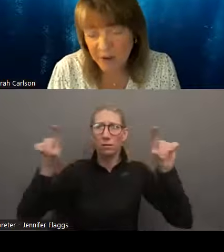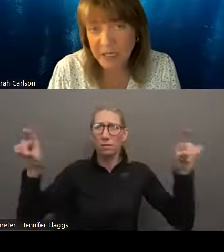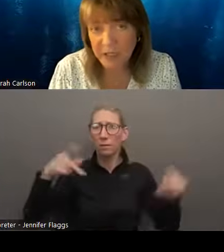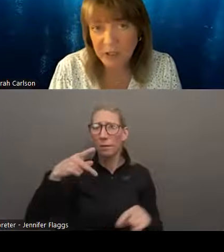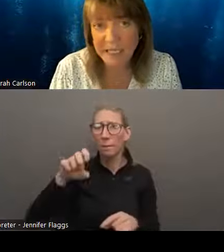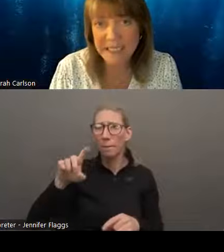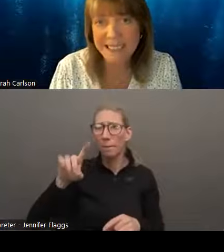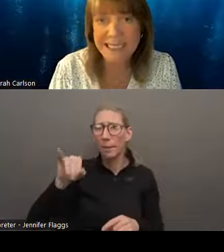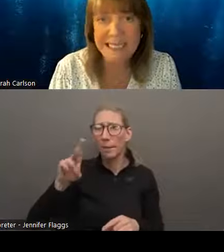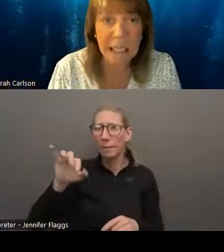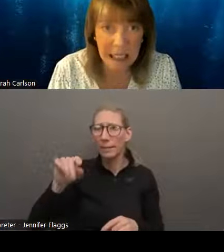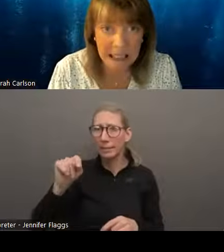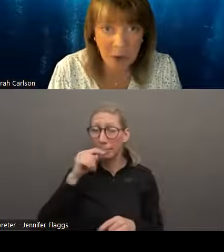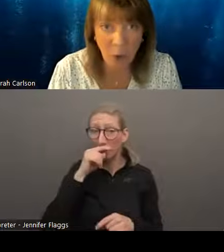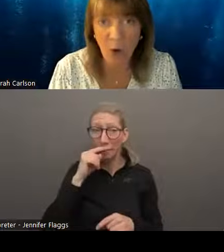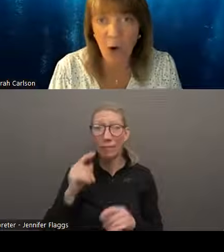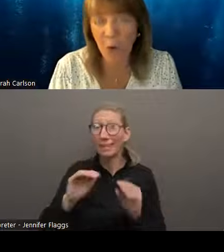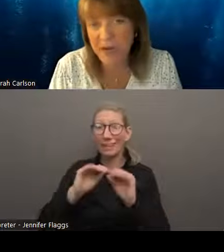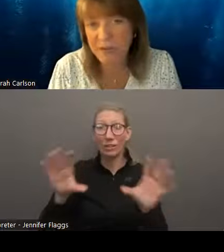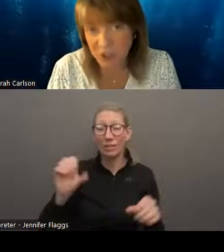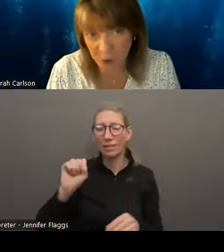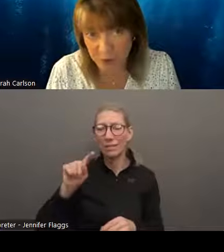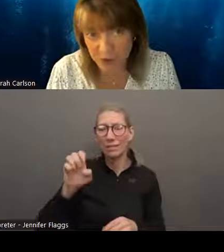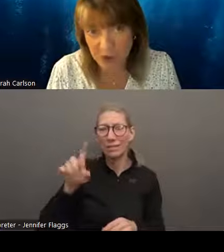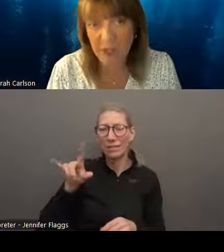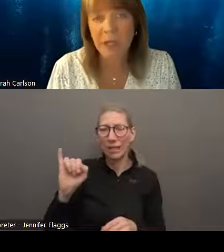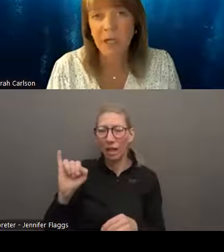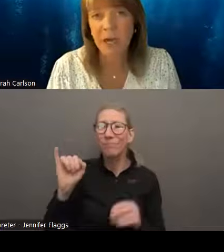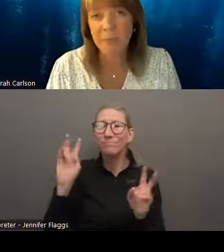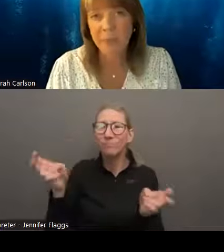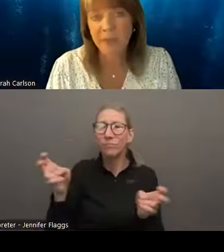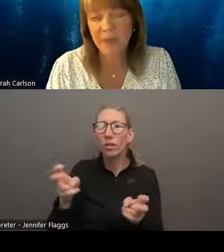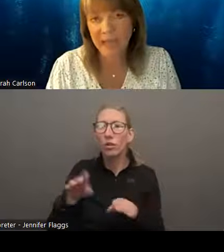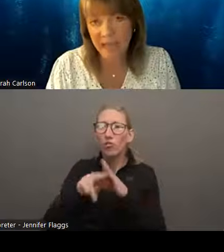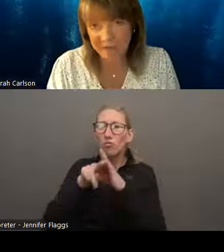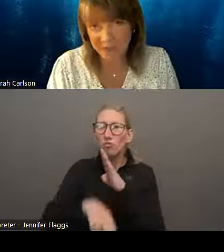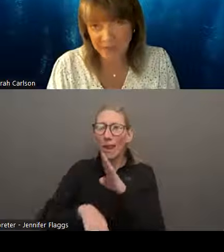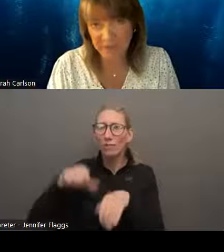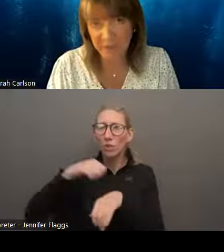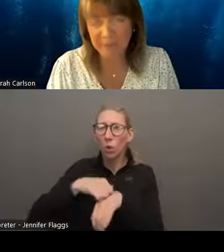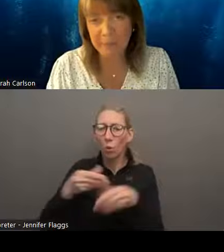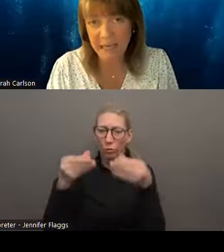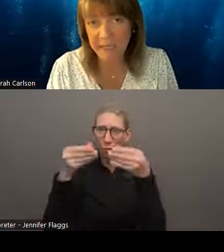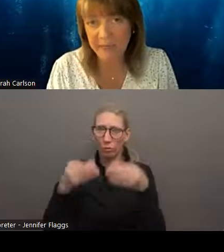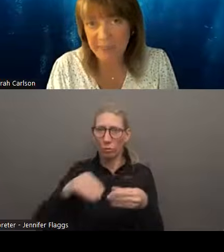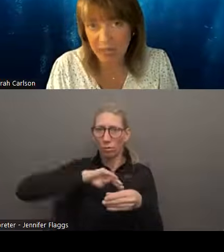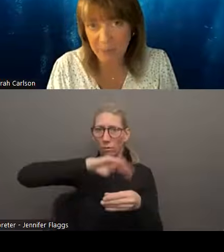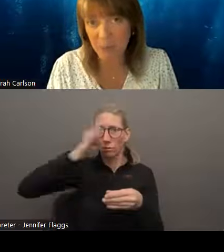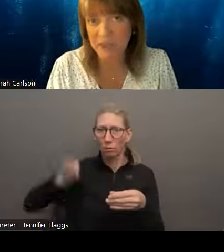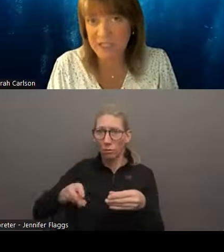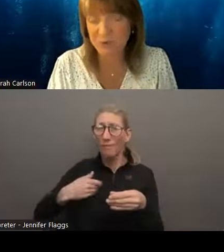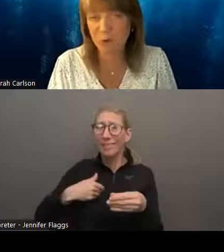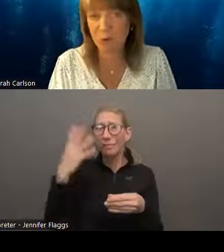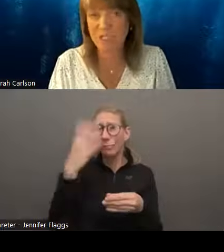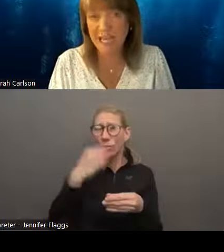are very clearly stelae, or gravestones. They have the lovely pediment at the top